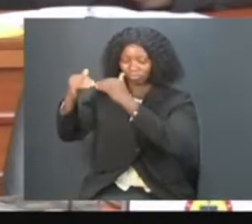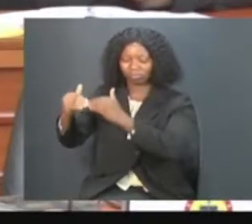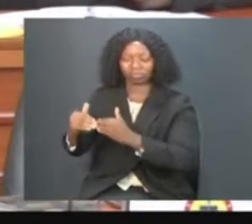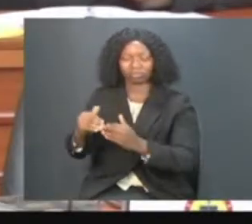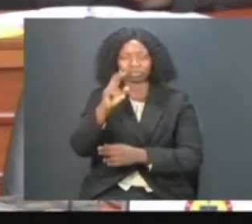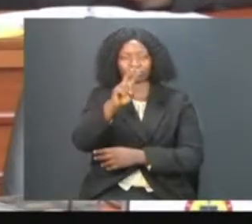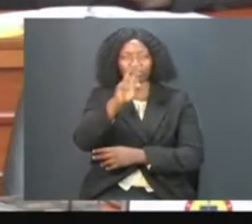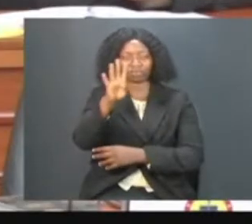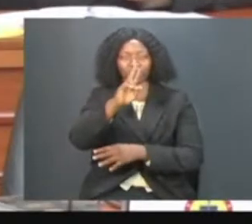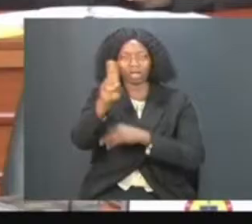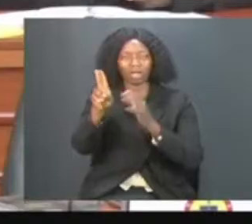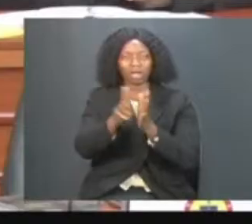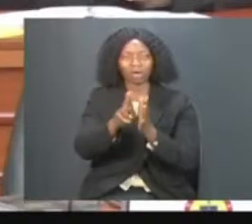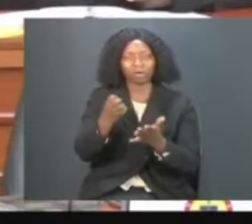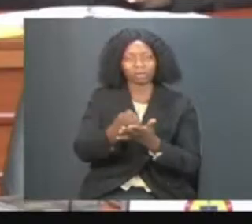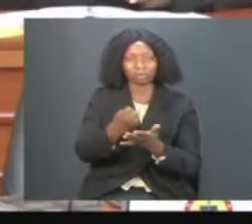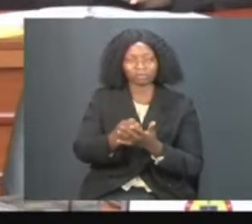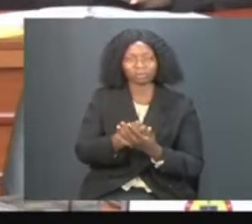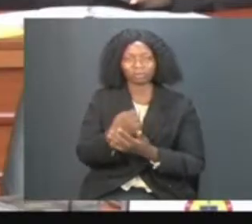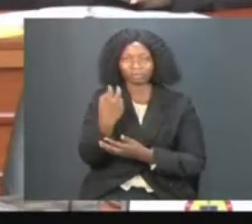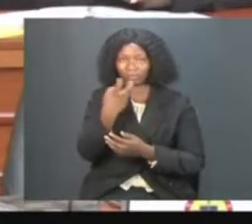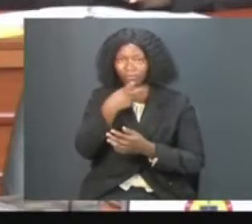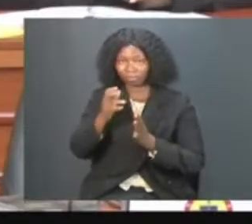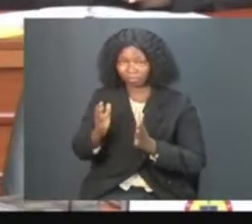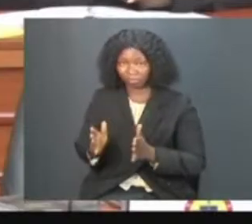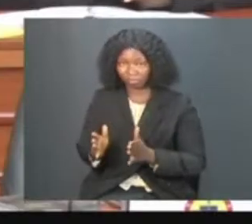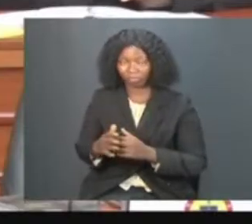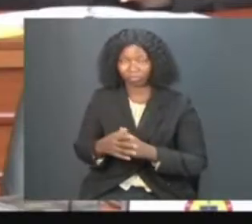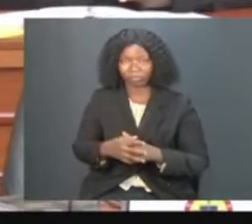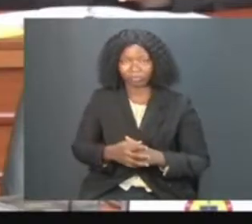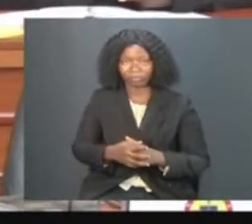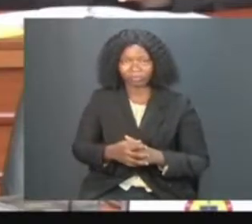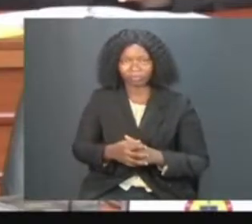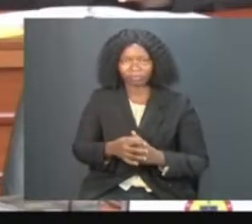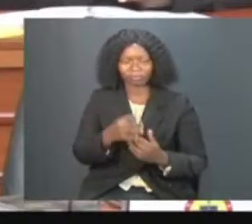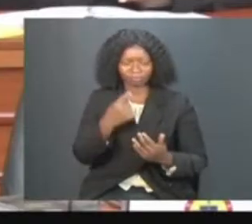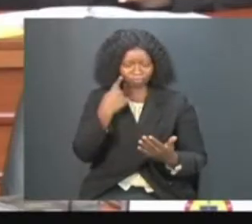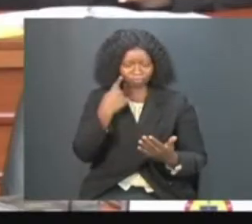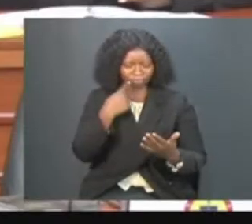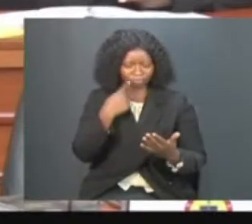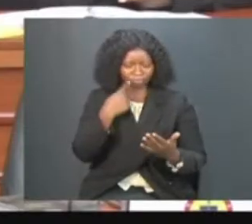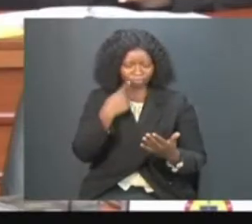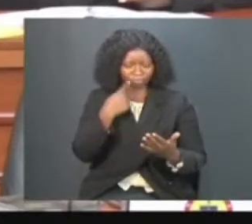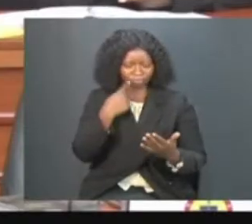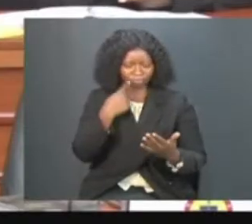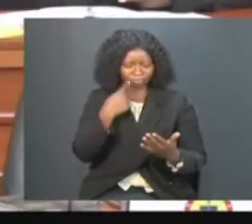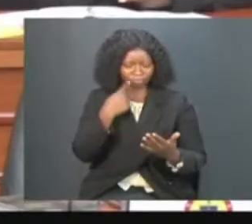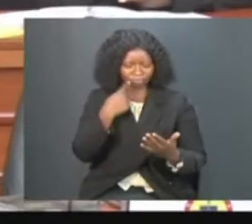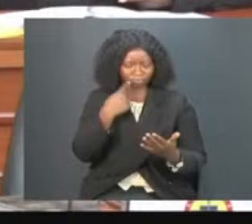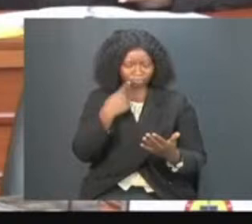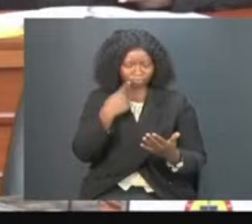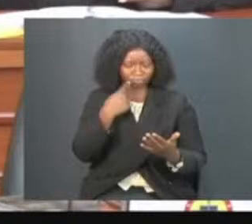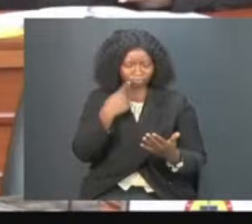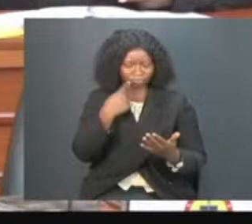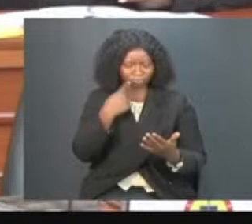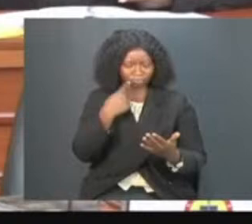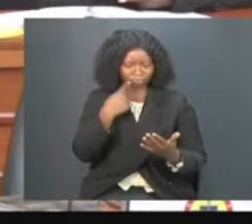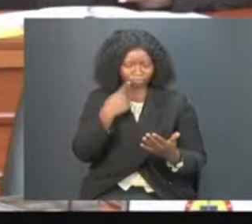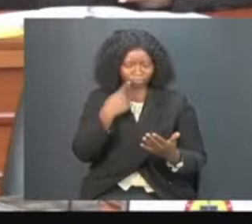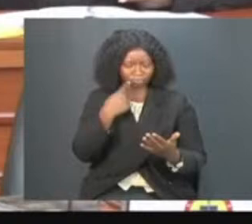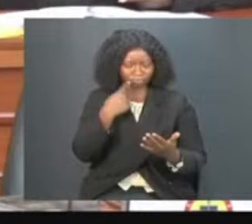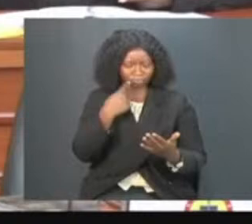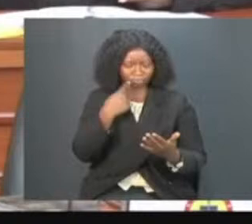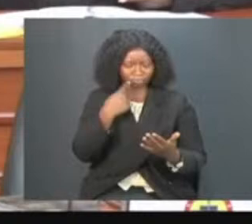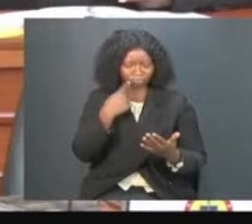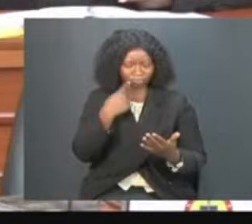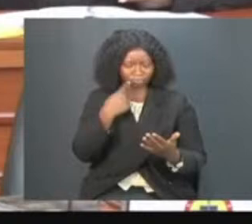economy. Mr. Speaker, having looked at the report of the committee, a lot of teething